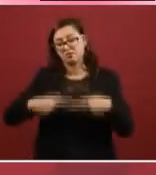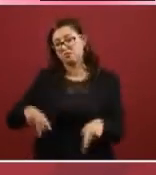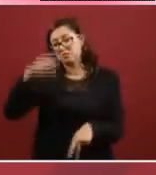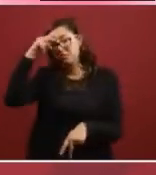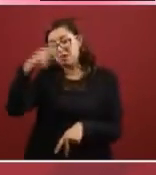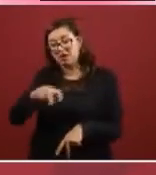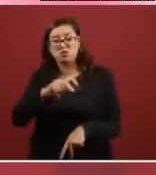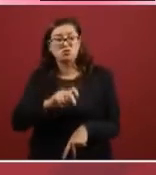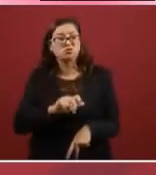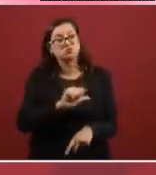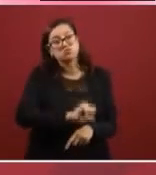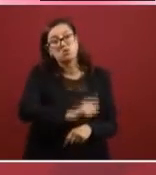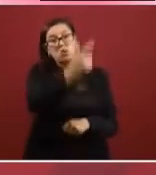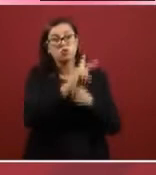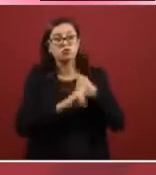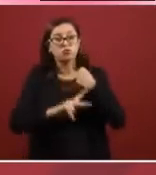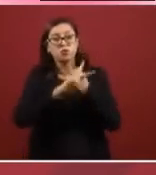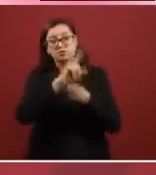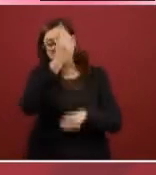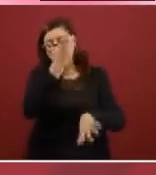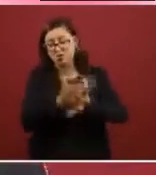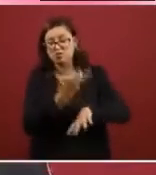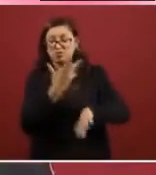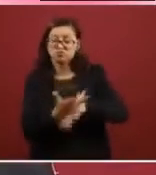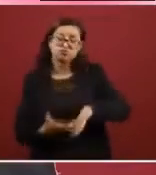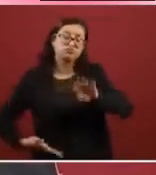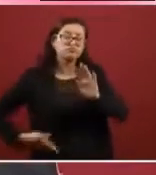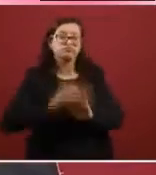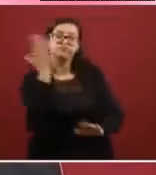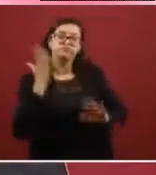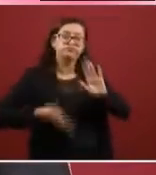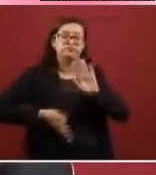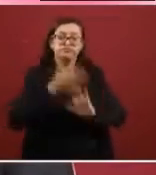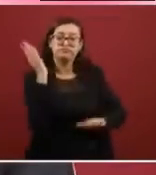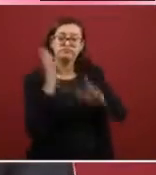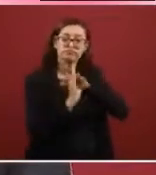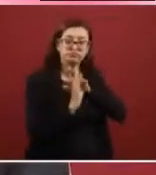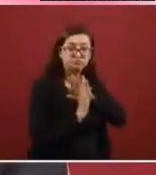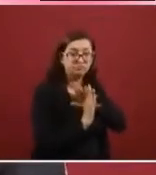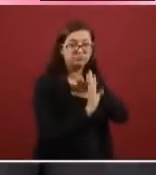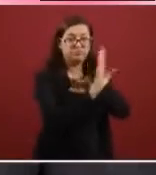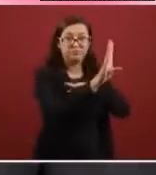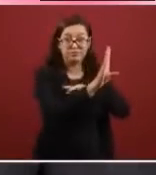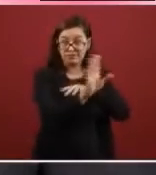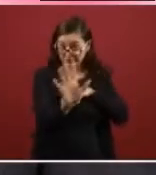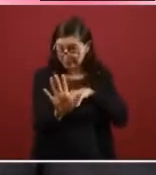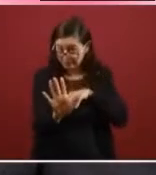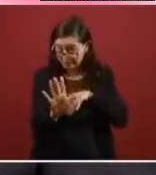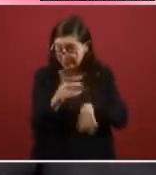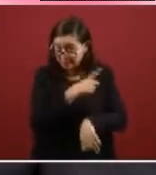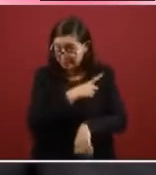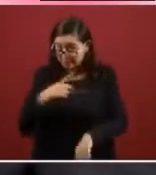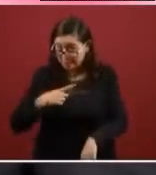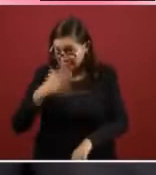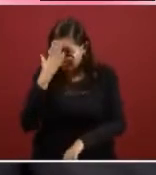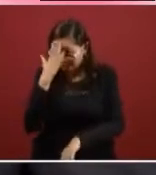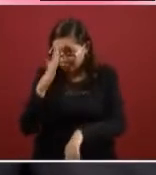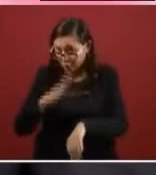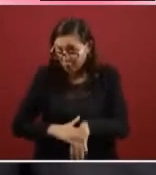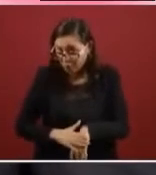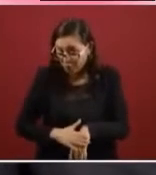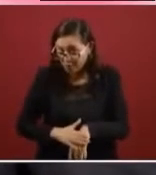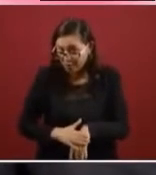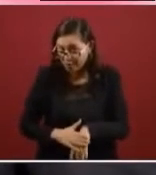600,000 Mexicans left to the U.S. Eso no hay que olvidar. Let's not forget this.